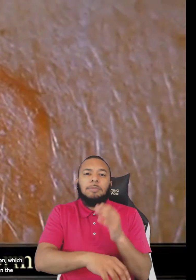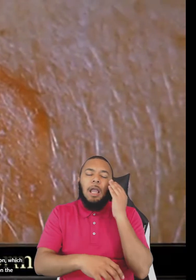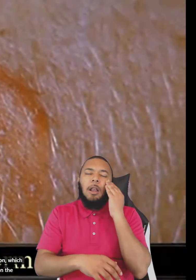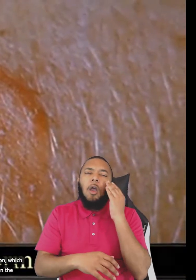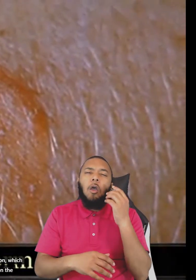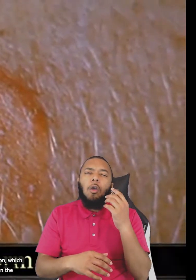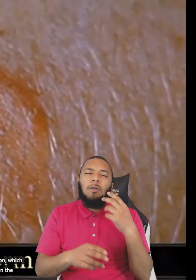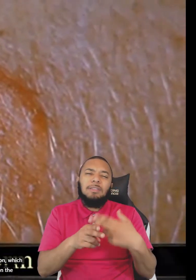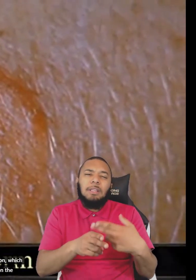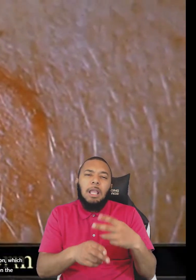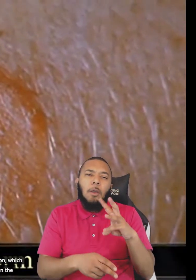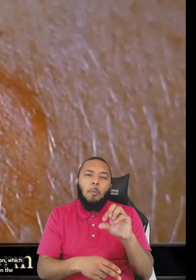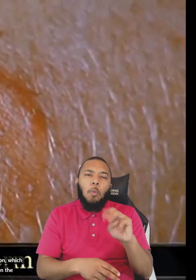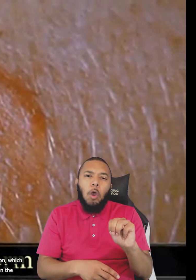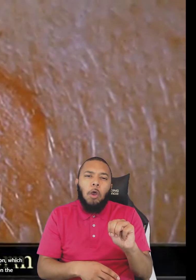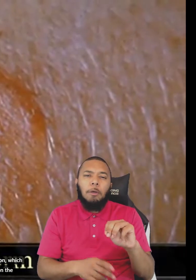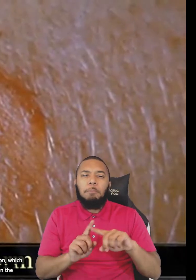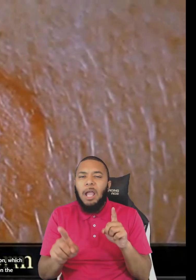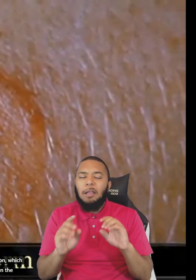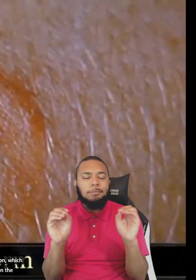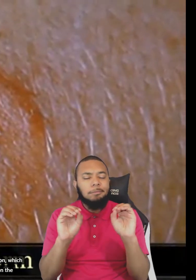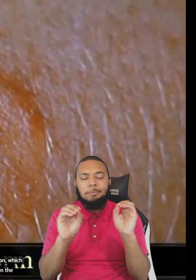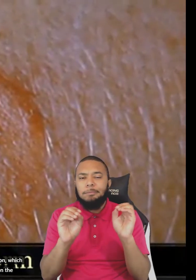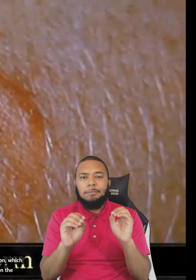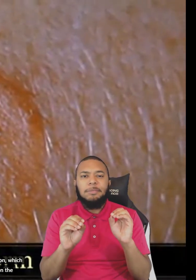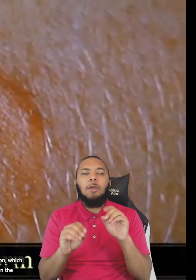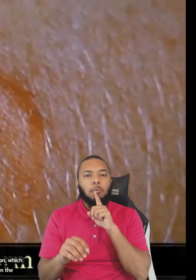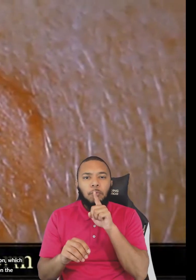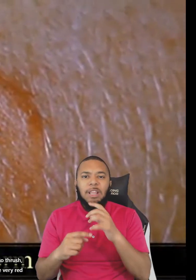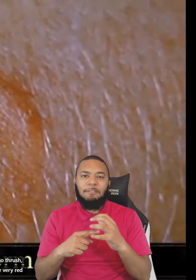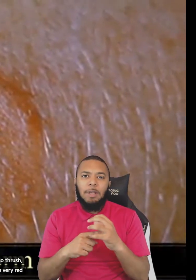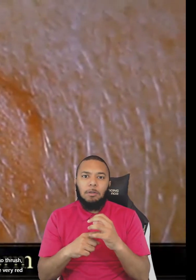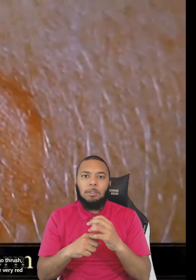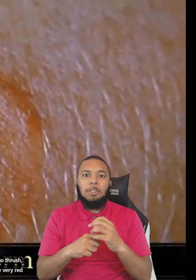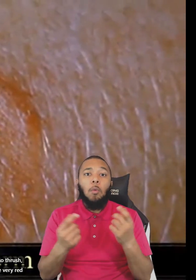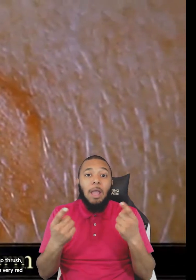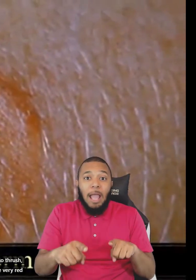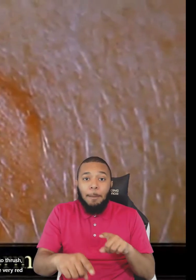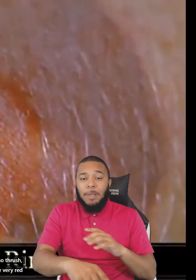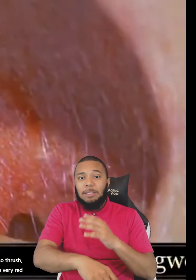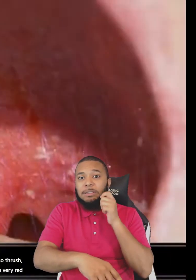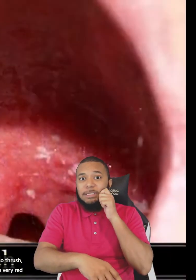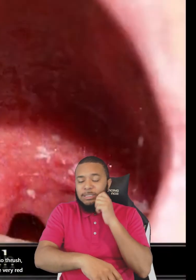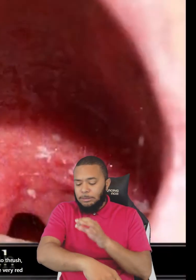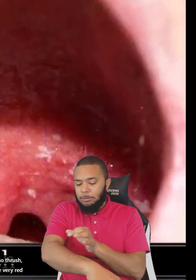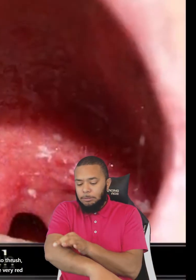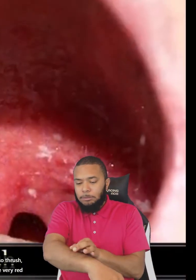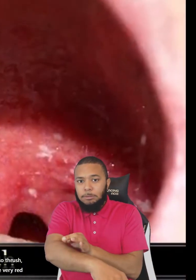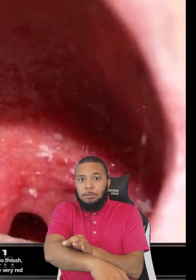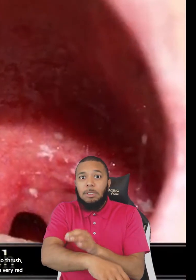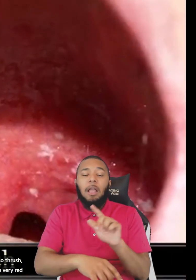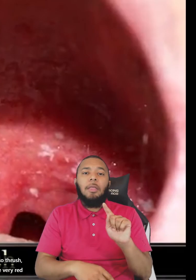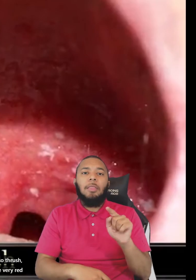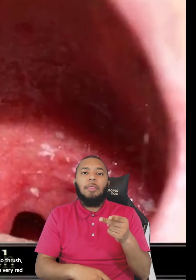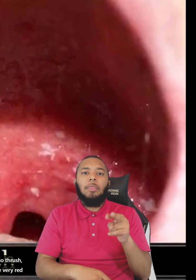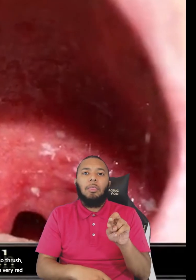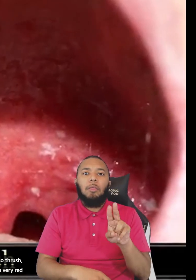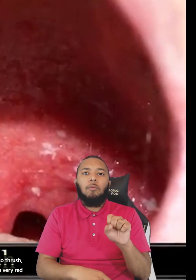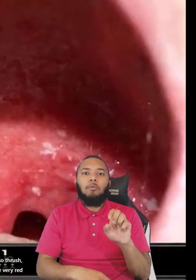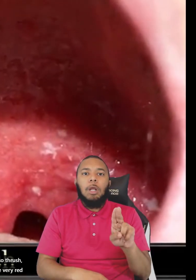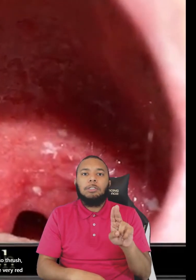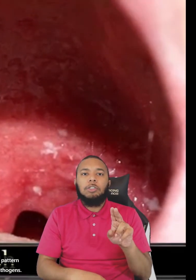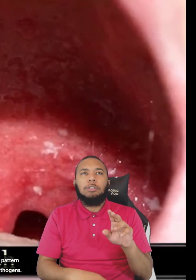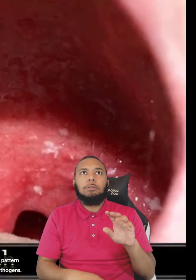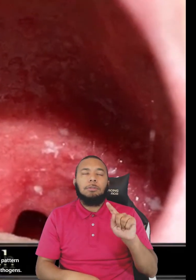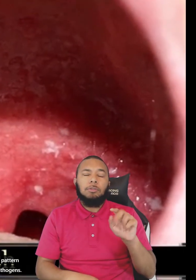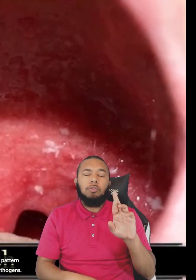it is actually a fungal infection which will form a small circle on the surface of your skin, and also thrush, which causes your skin to be